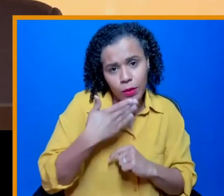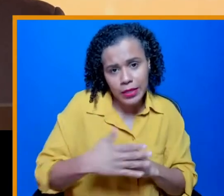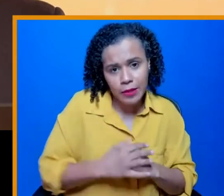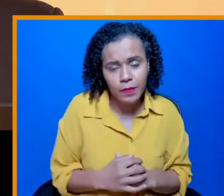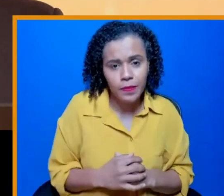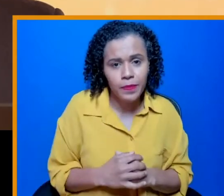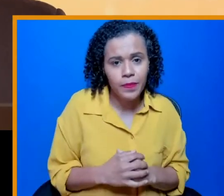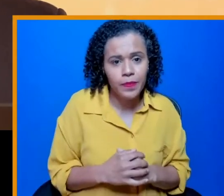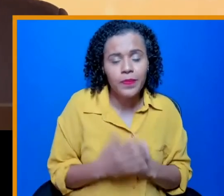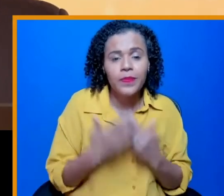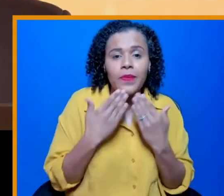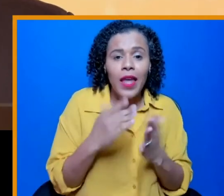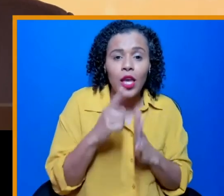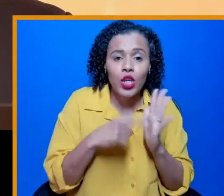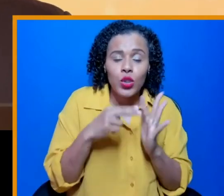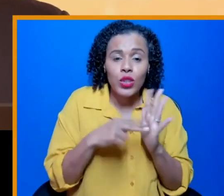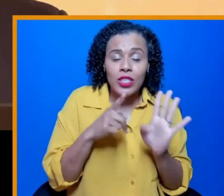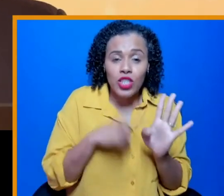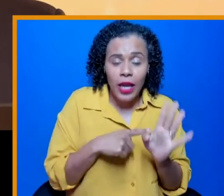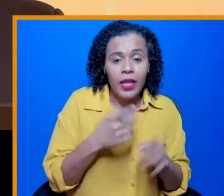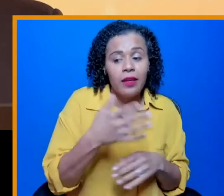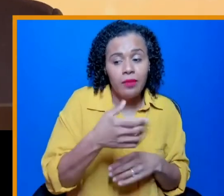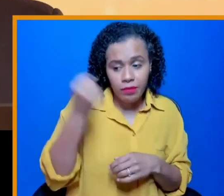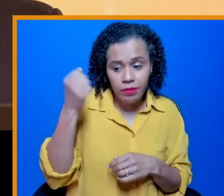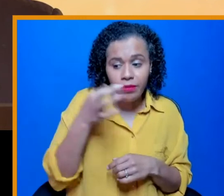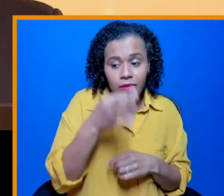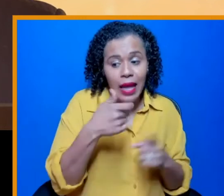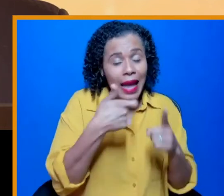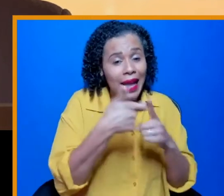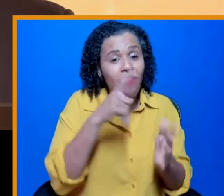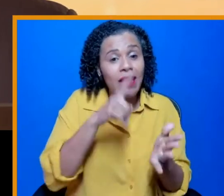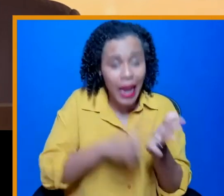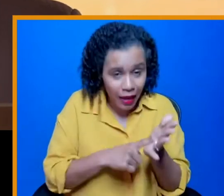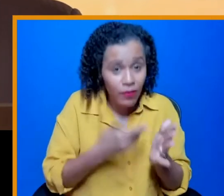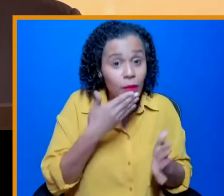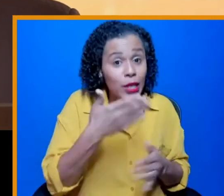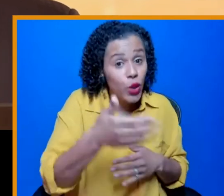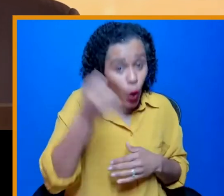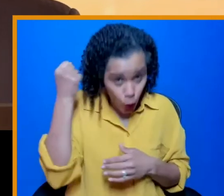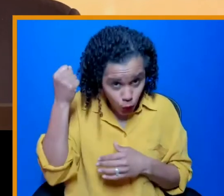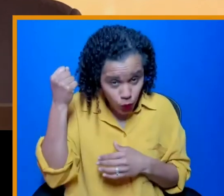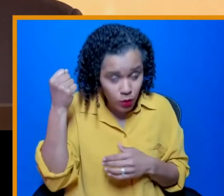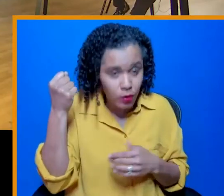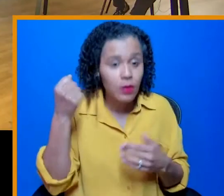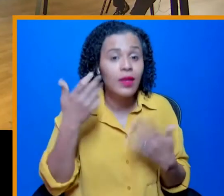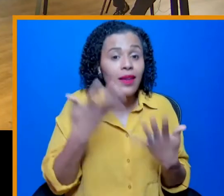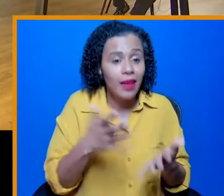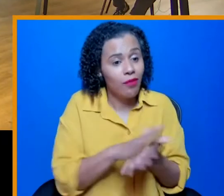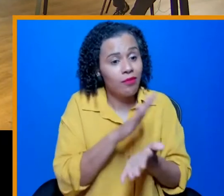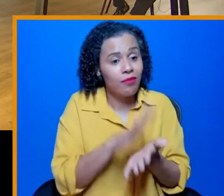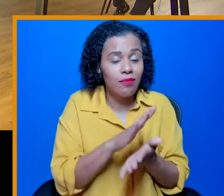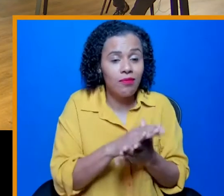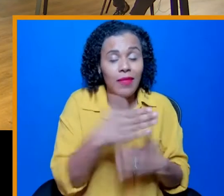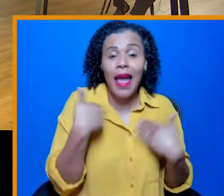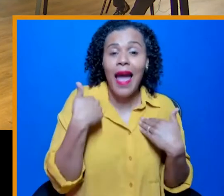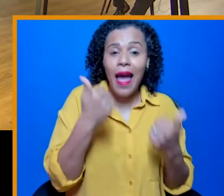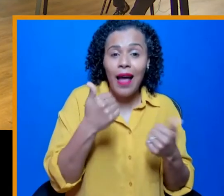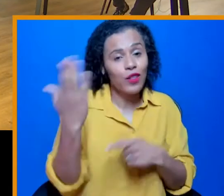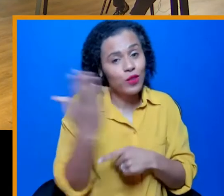Jenny, thank you for that. Can I ask Kevin Langford, please, to stand by? And I now have great pleasure in calling our health spokesman in the